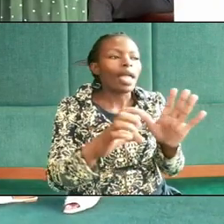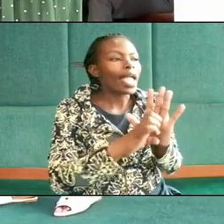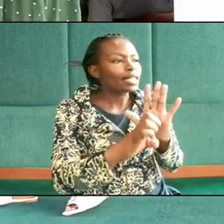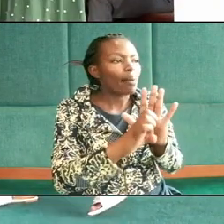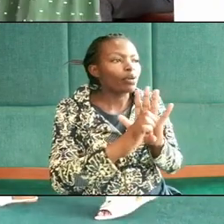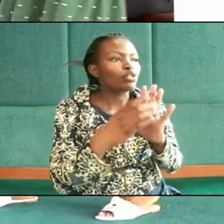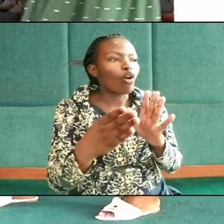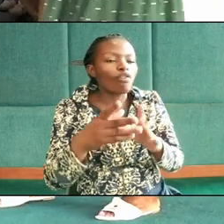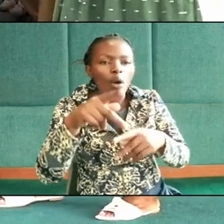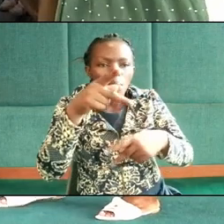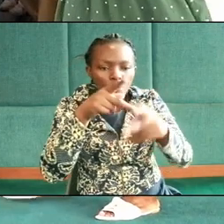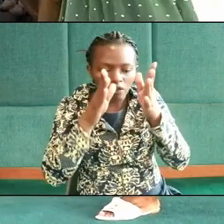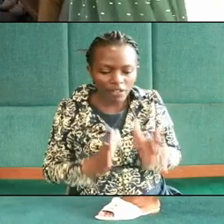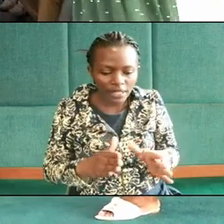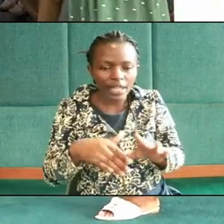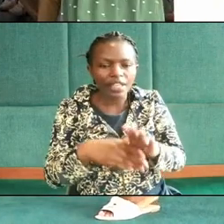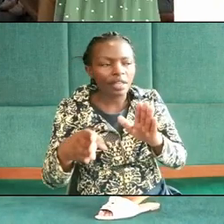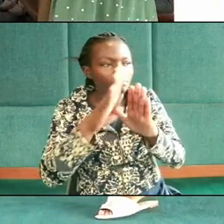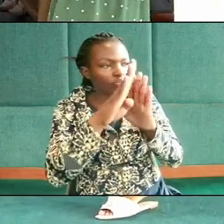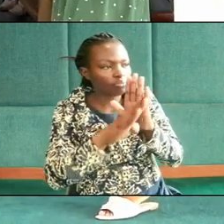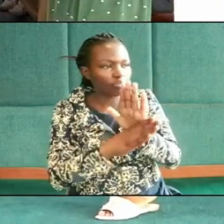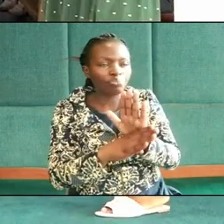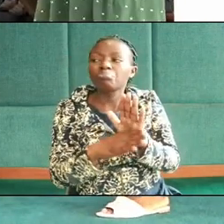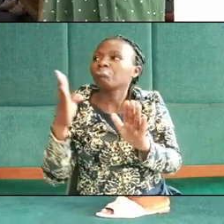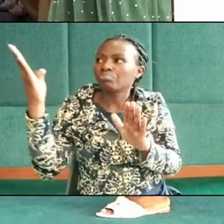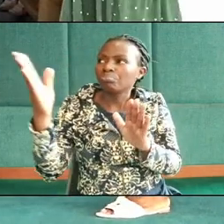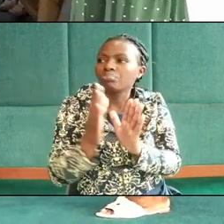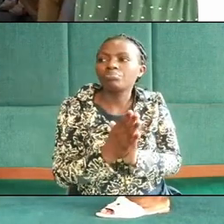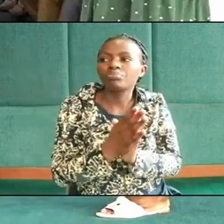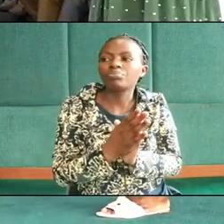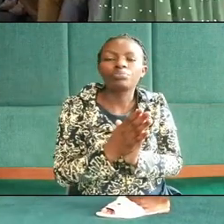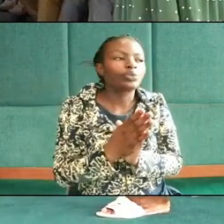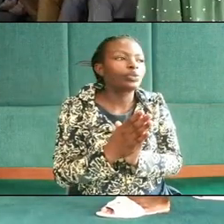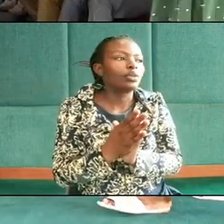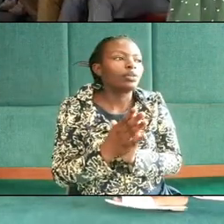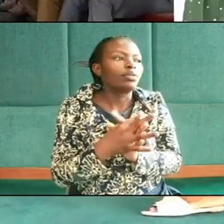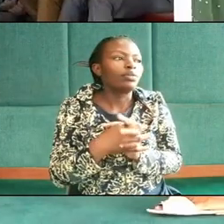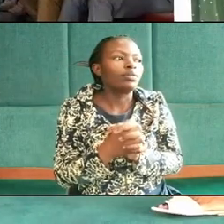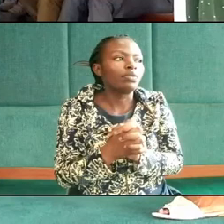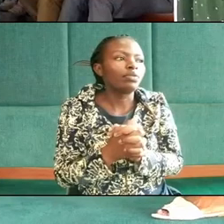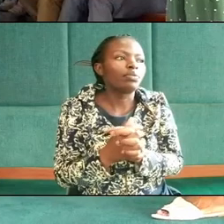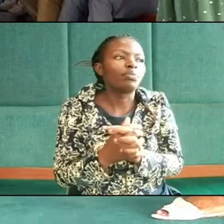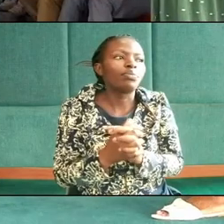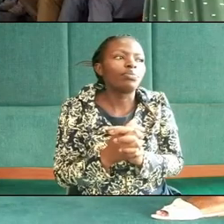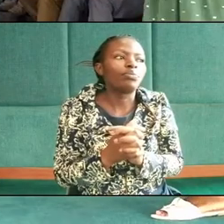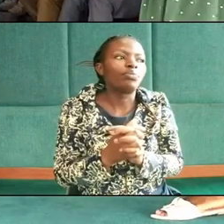examples of prophets in the Bible, I hope you will help me, Cradle A. Do you know of any prophets in the Bible?